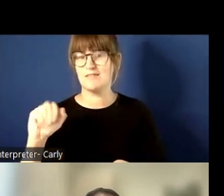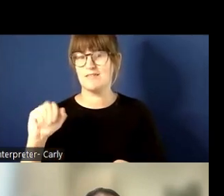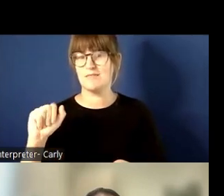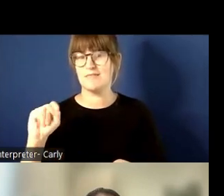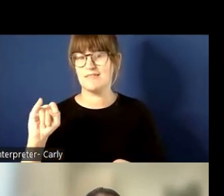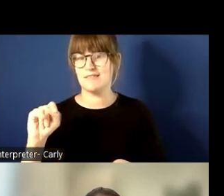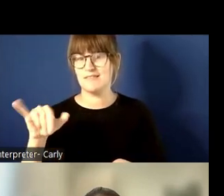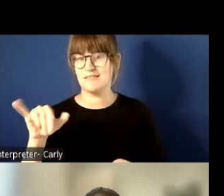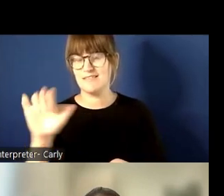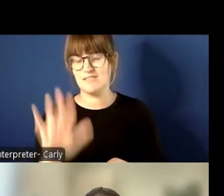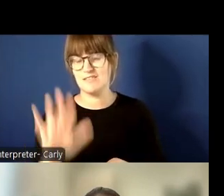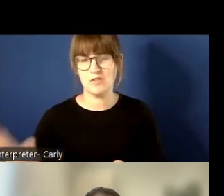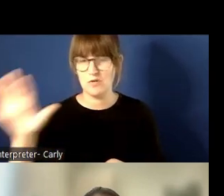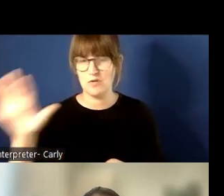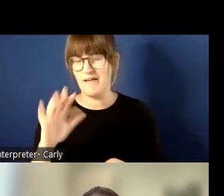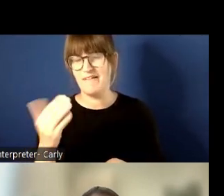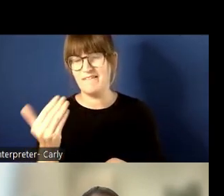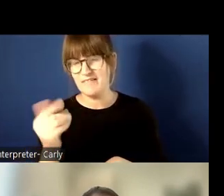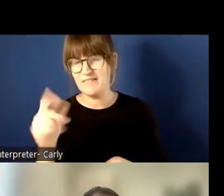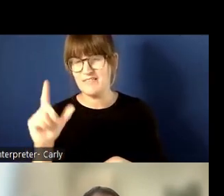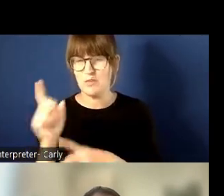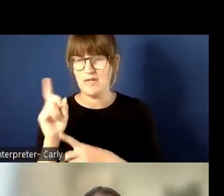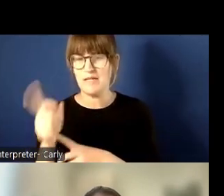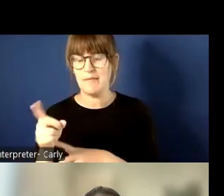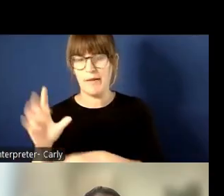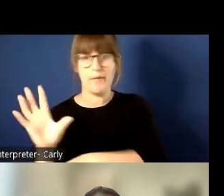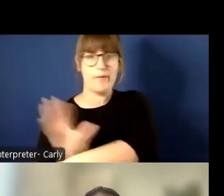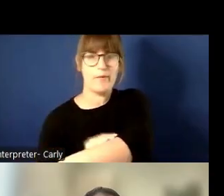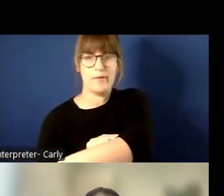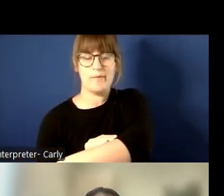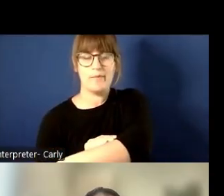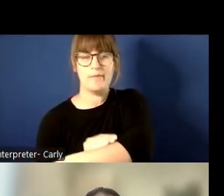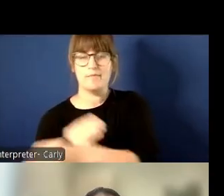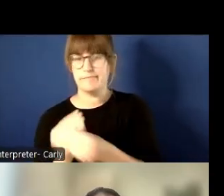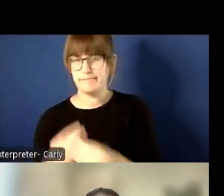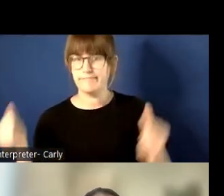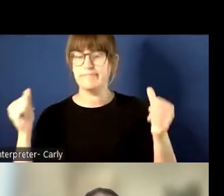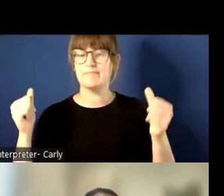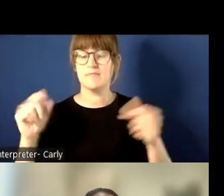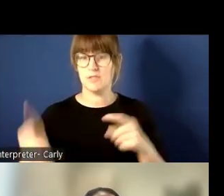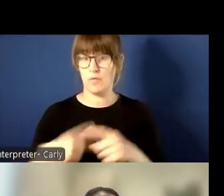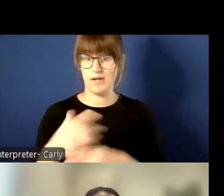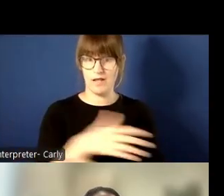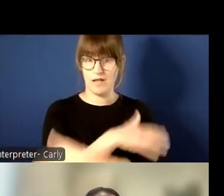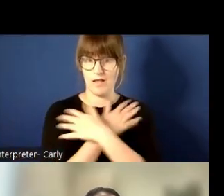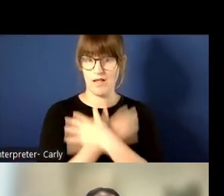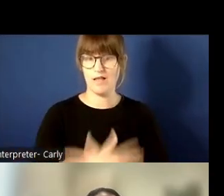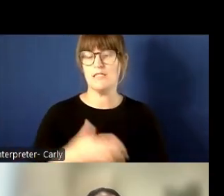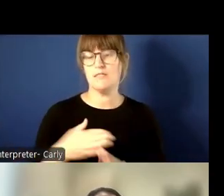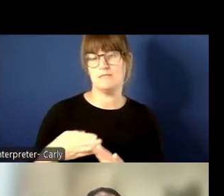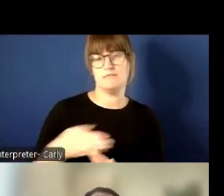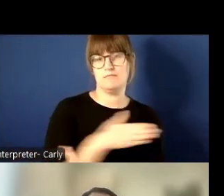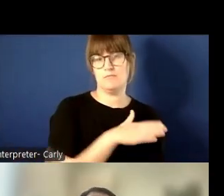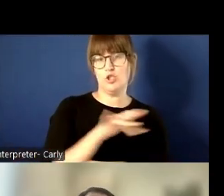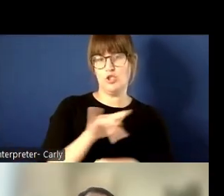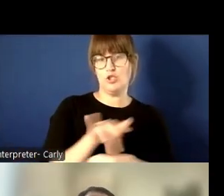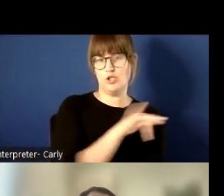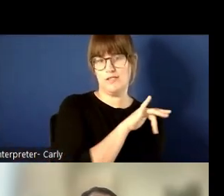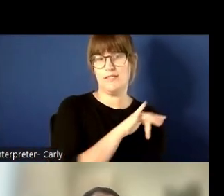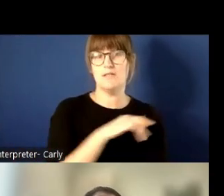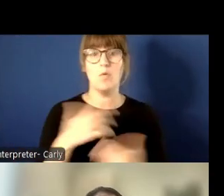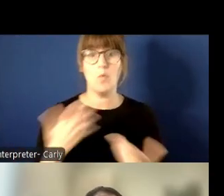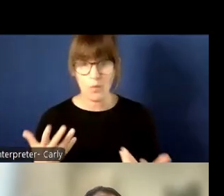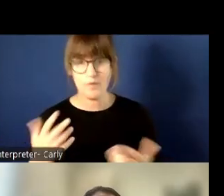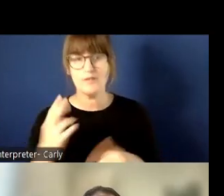20 minutes to take effect. So I think that's important to think about when you're putting on your sunscreen. You want to make sure you're putting it on ahead of time, or you're using a mineral